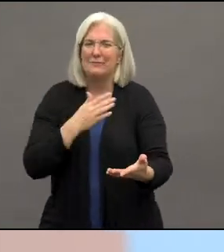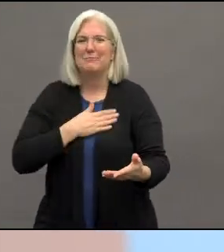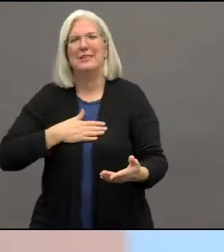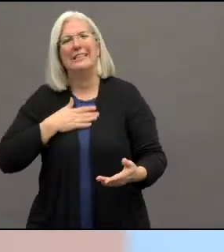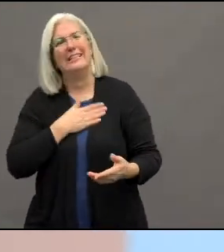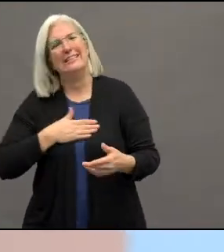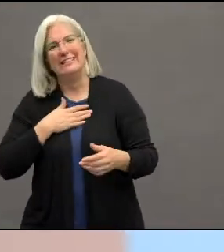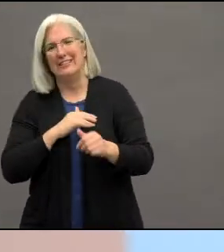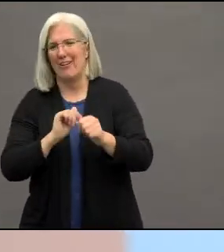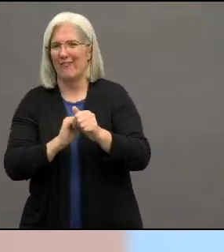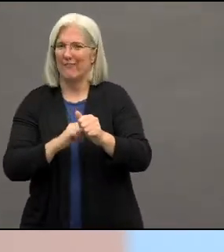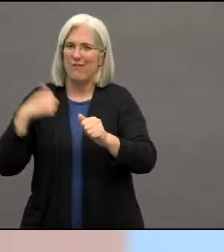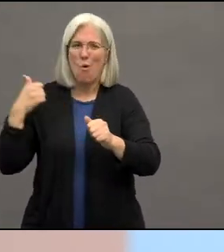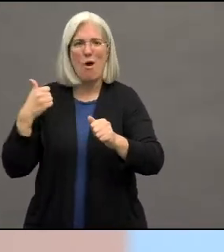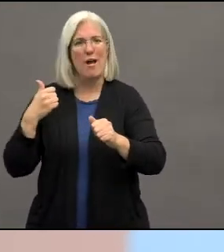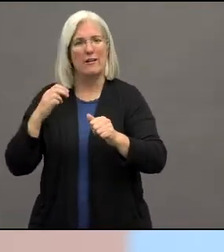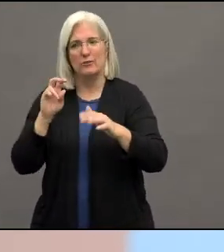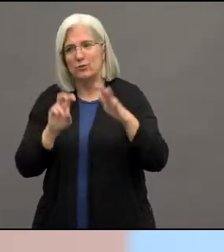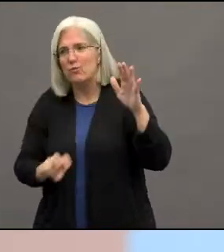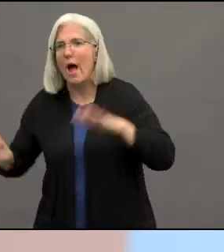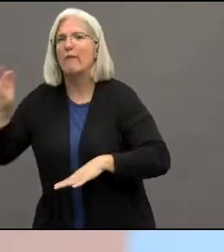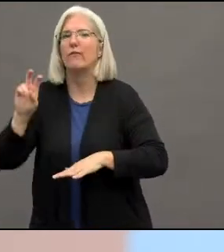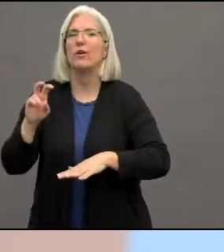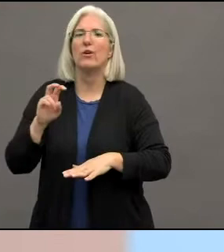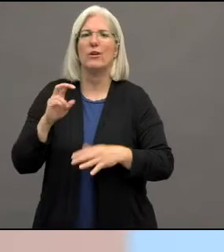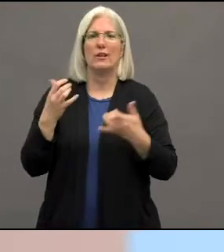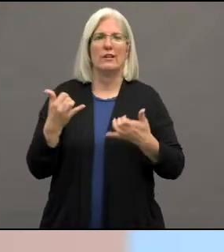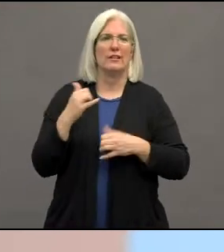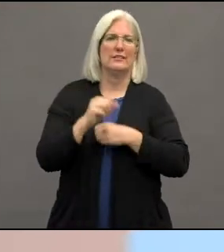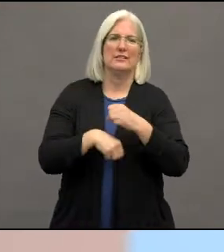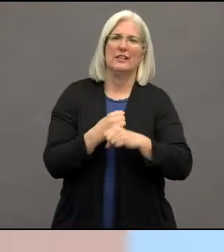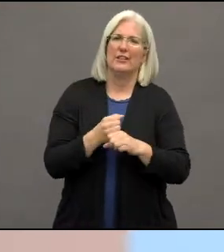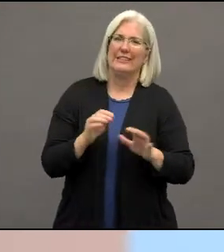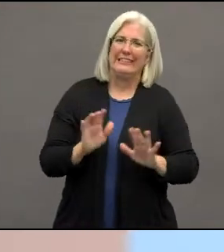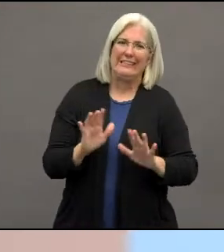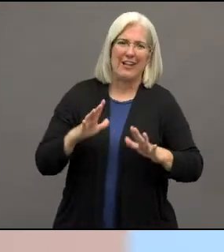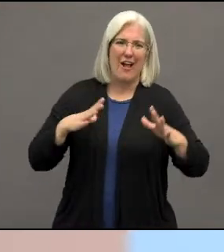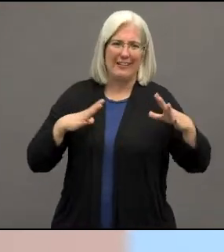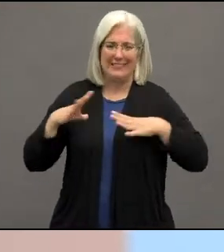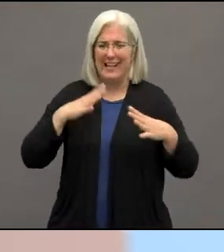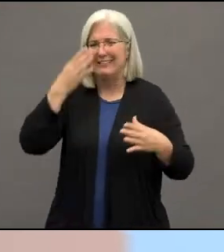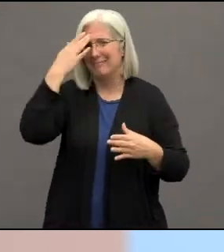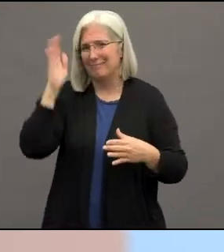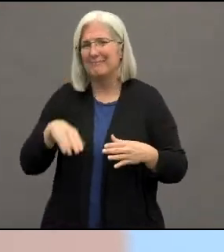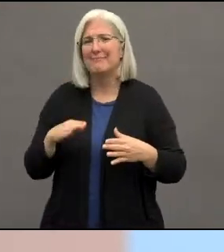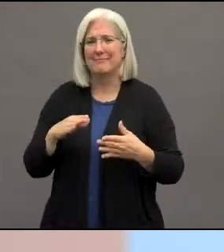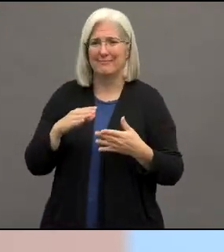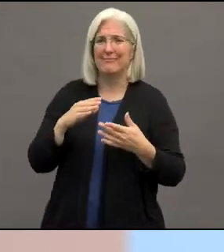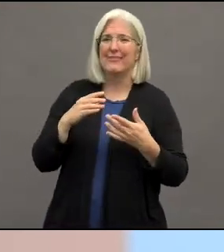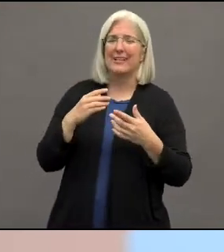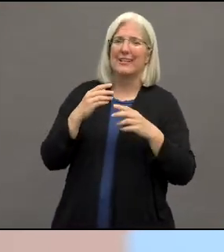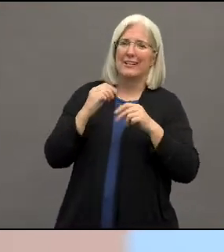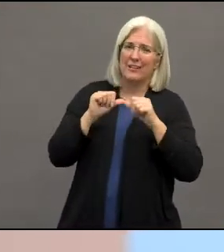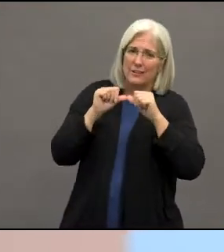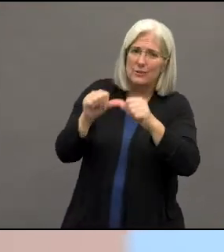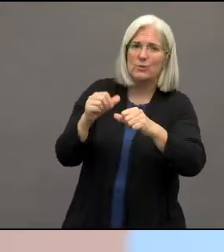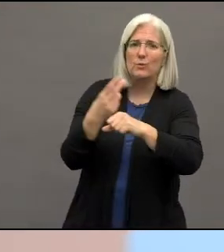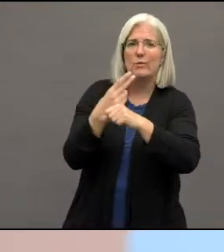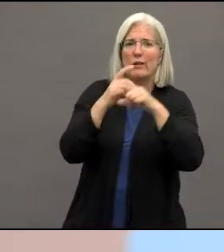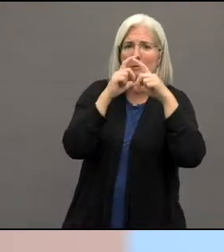and continue to get tested frequently. Continue to please wear your face coverings, maintain your social